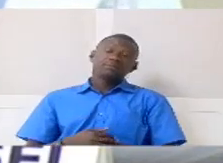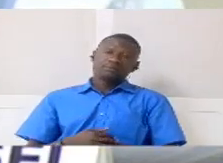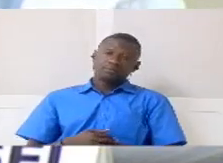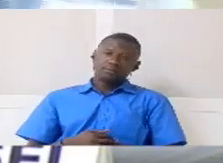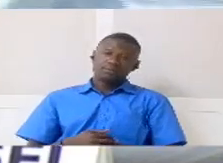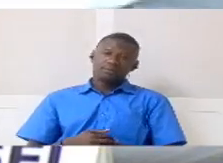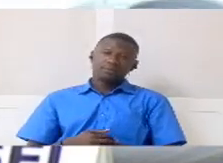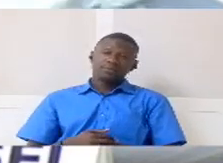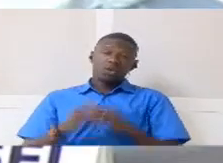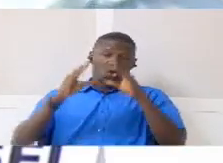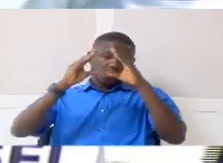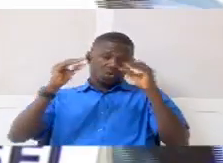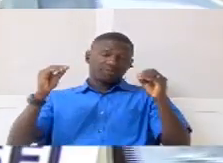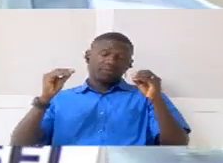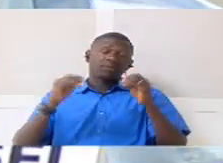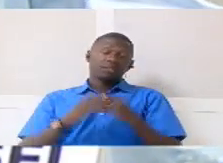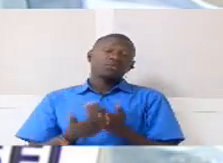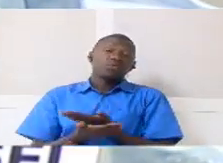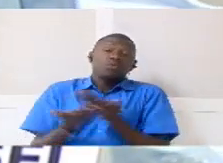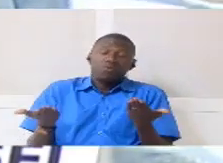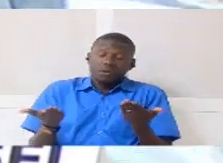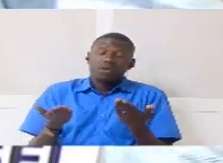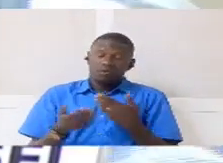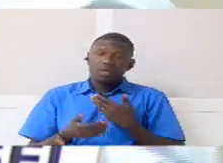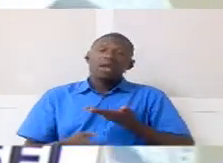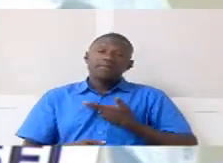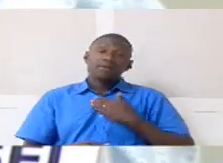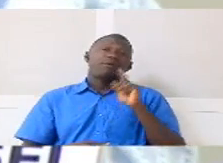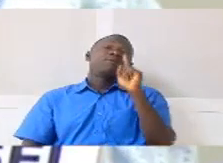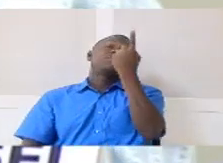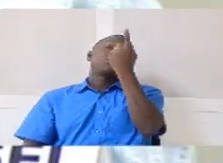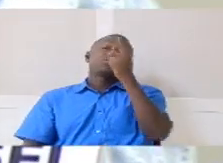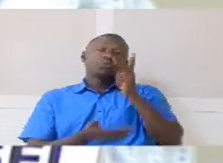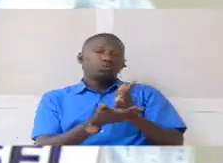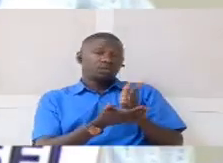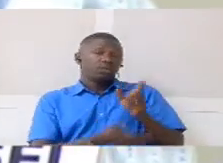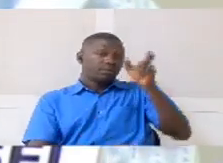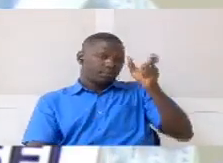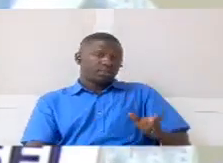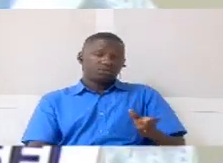And that is why we are having our first witness today,